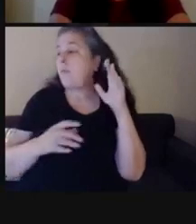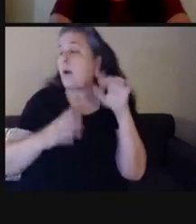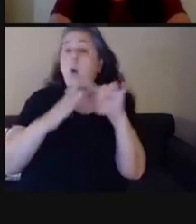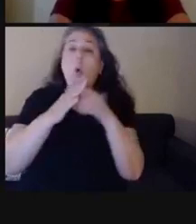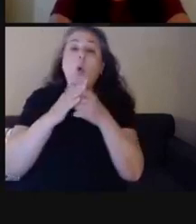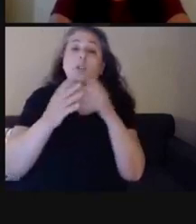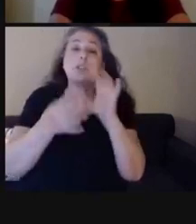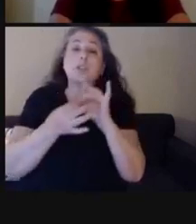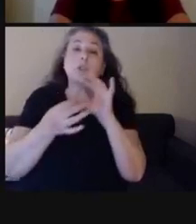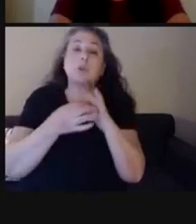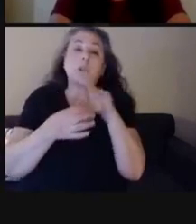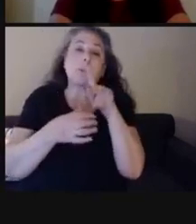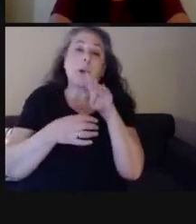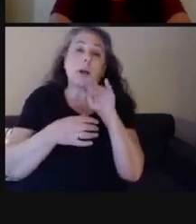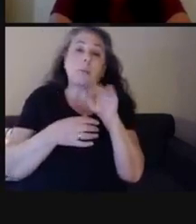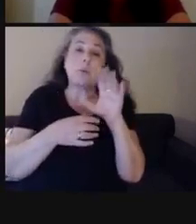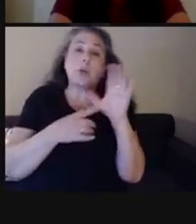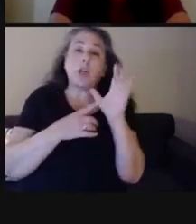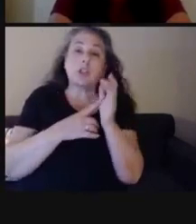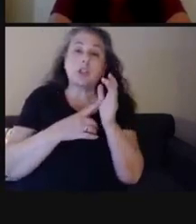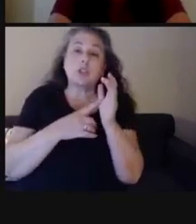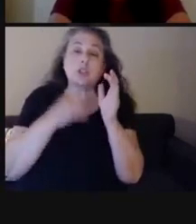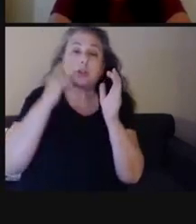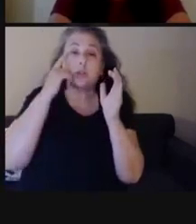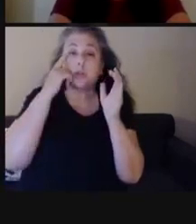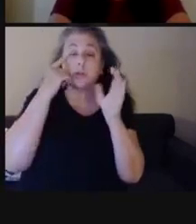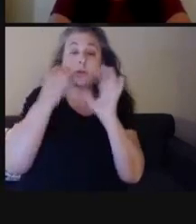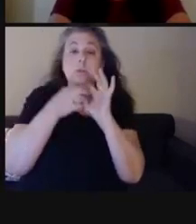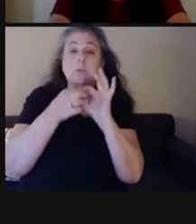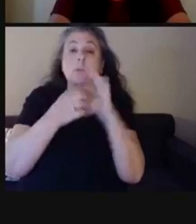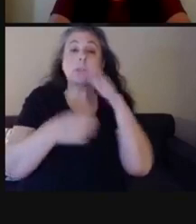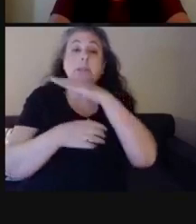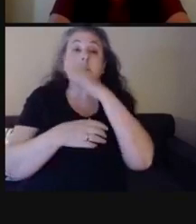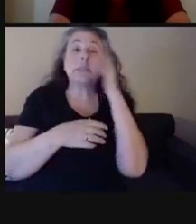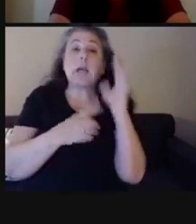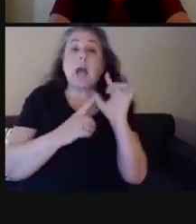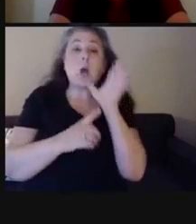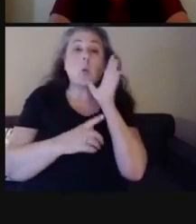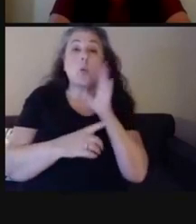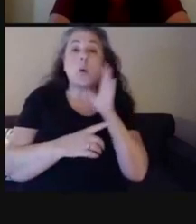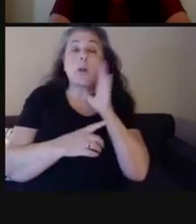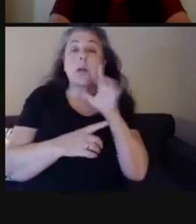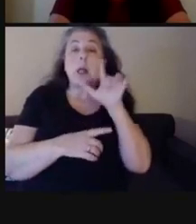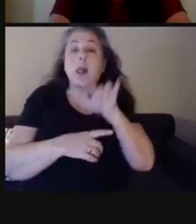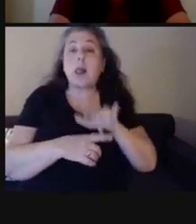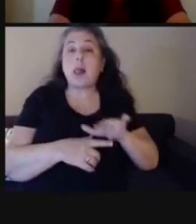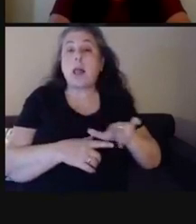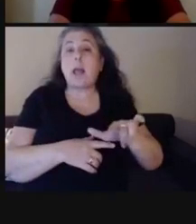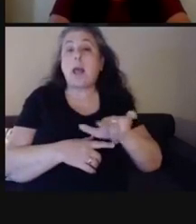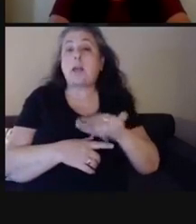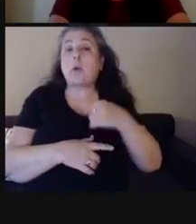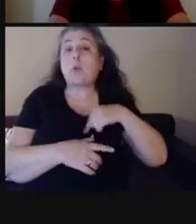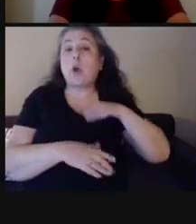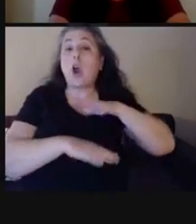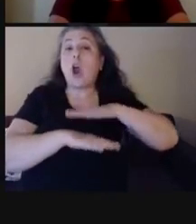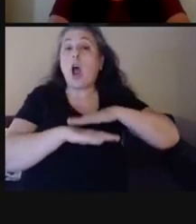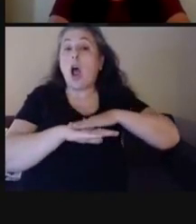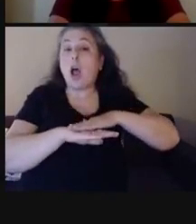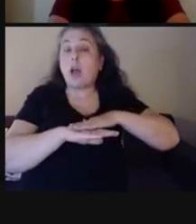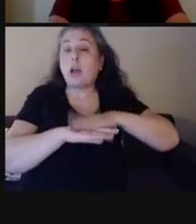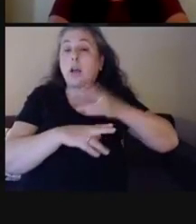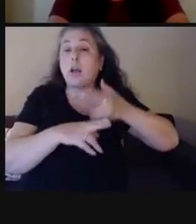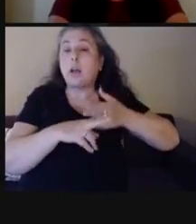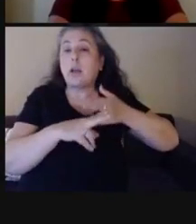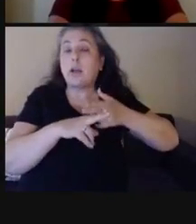and many Great Lakes cultures regarding Sky Woman and how the land that we're on, which is called